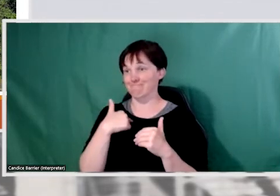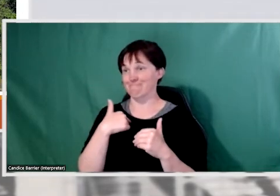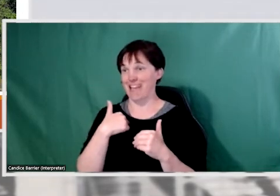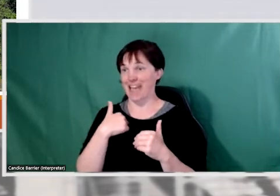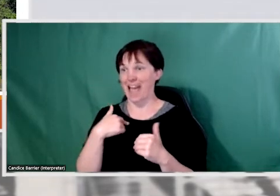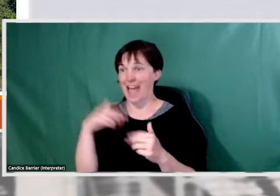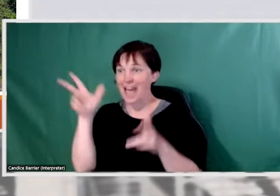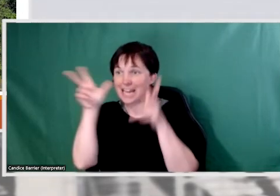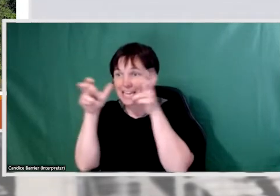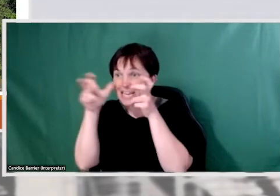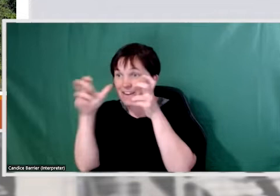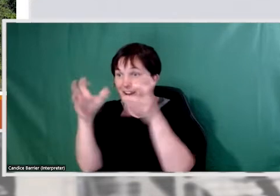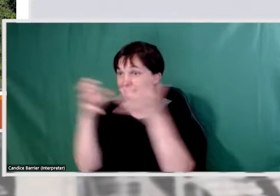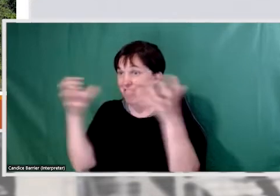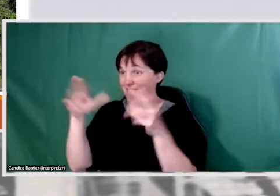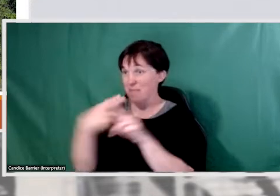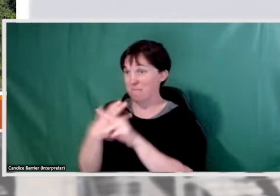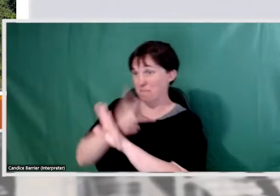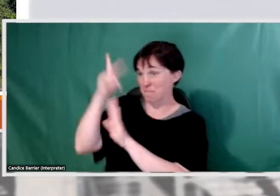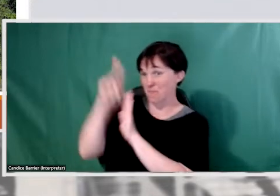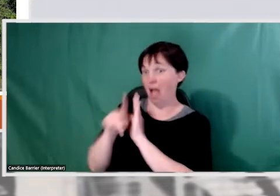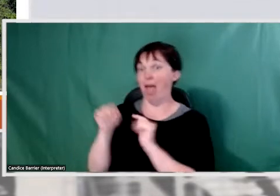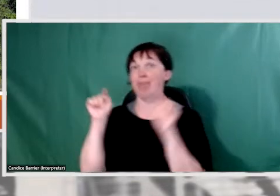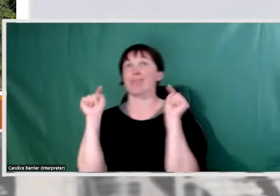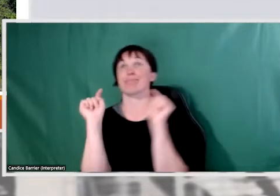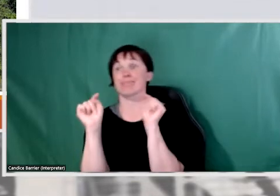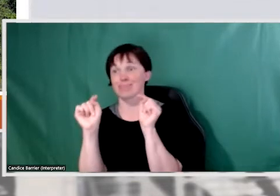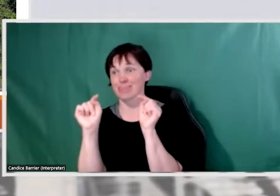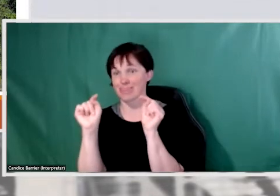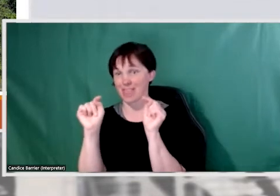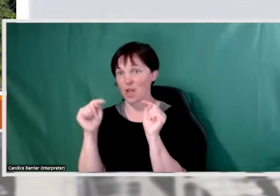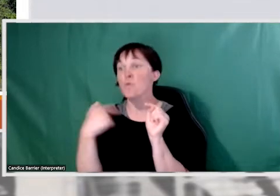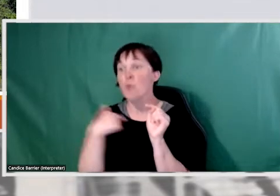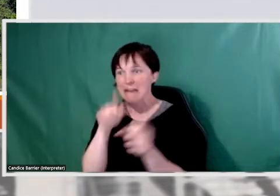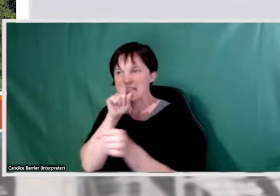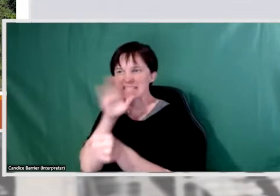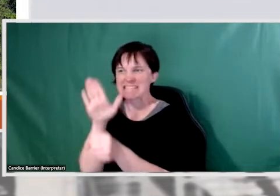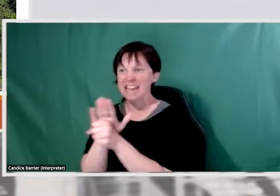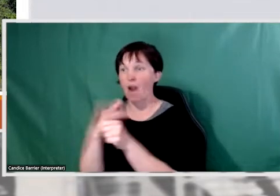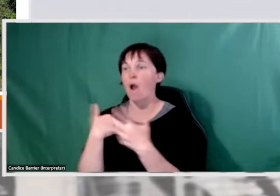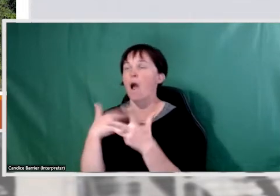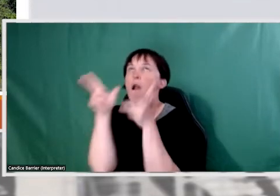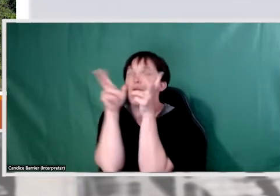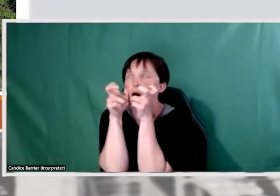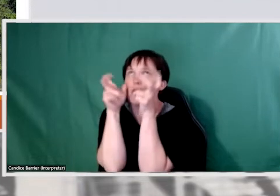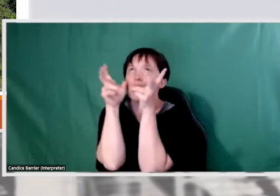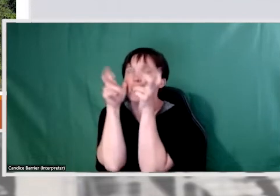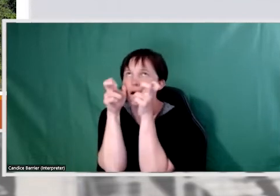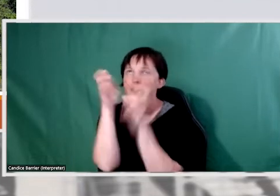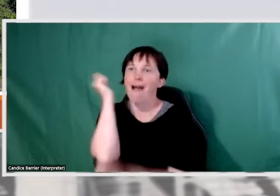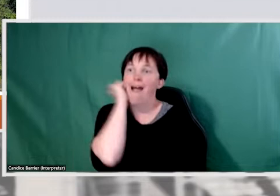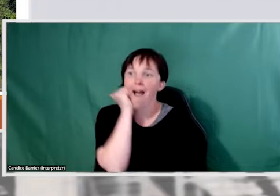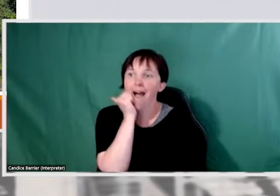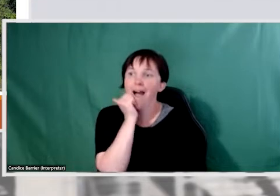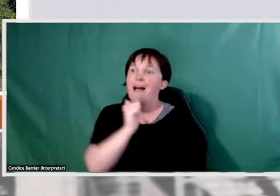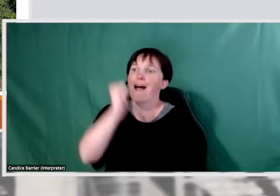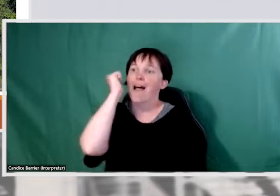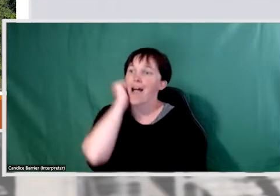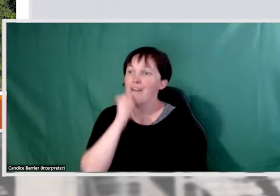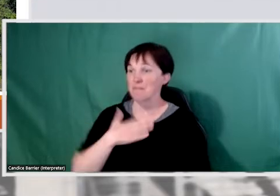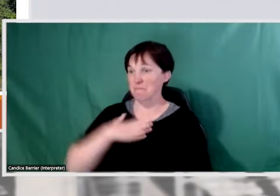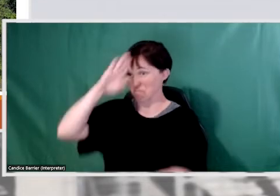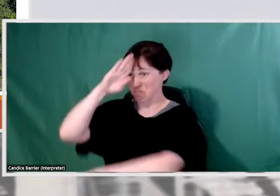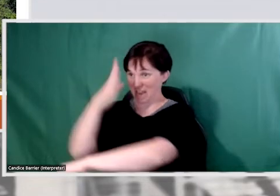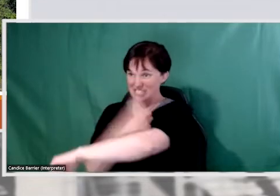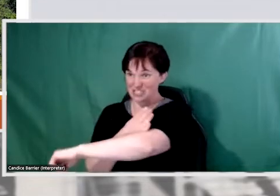lot about projects in the community, but this one I can pretty much guarantee you I heard about every single day, as my son uses this